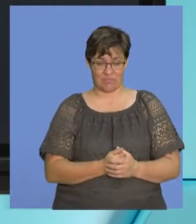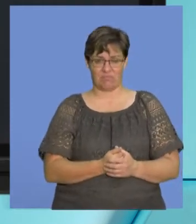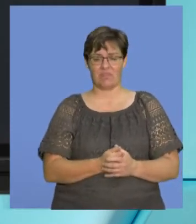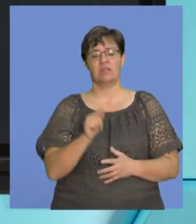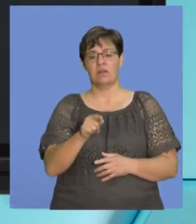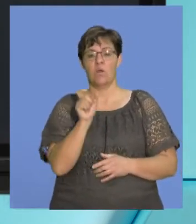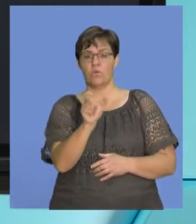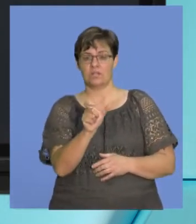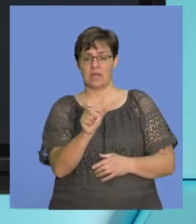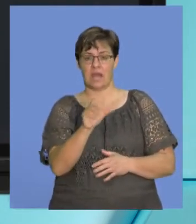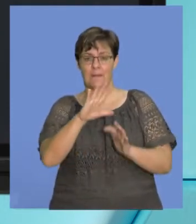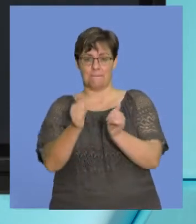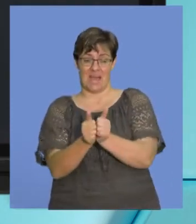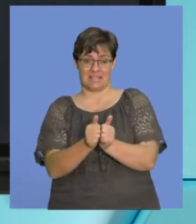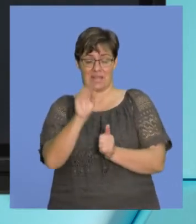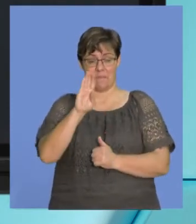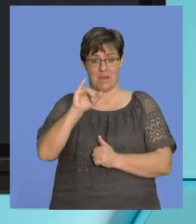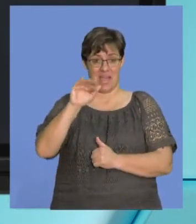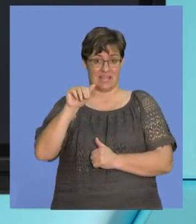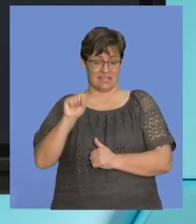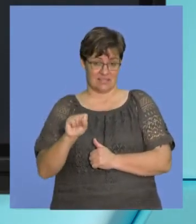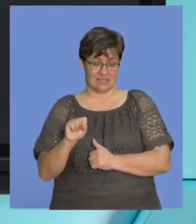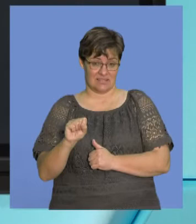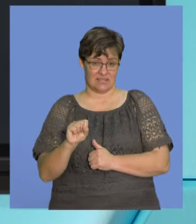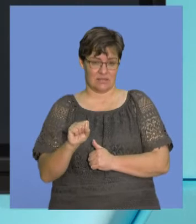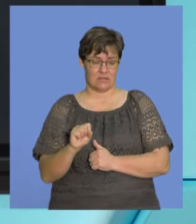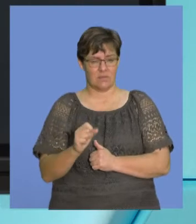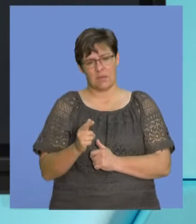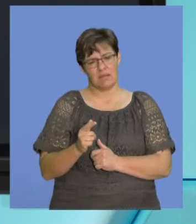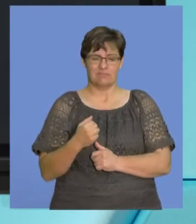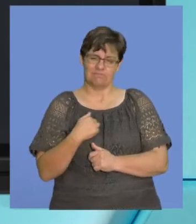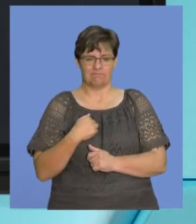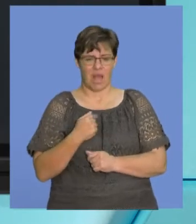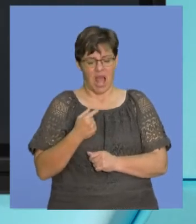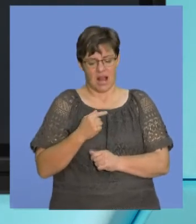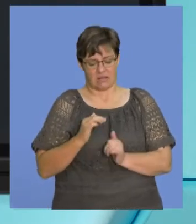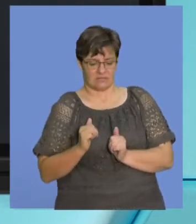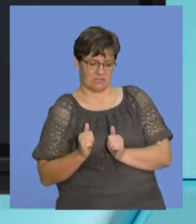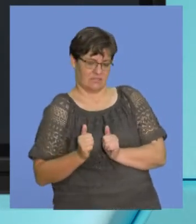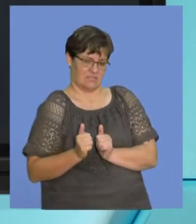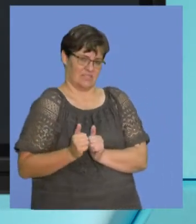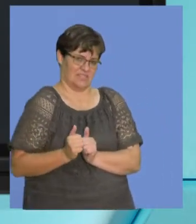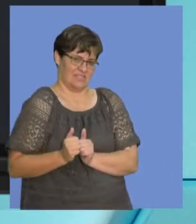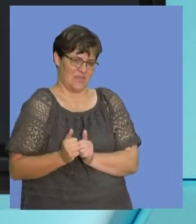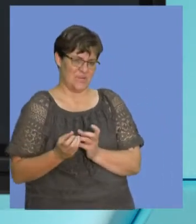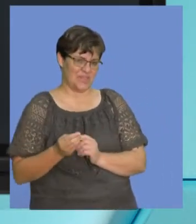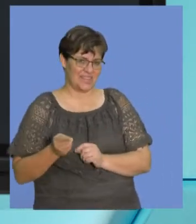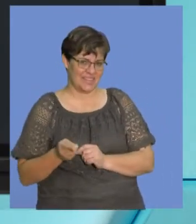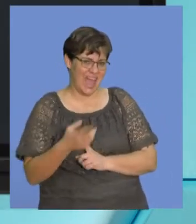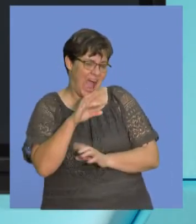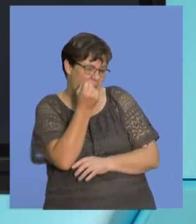need to remember the word bias refers to a slight inclination towards a